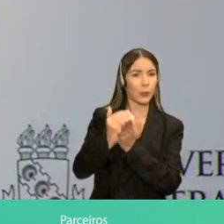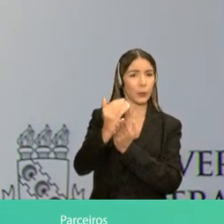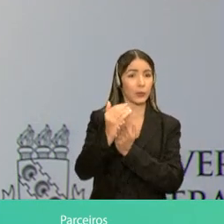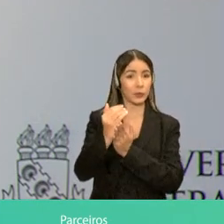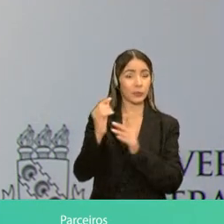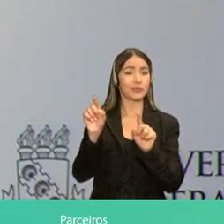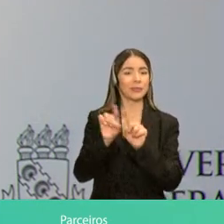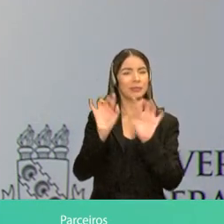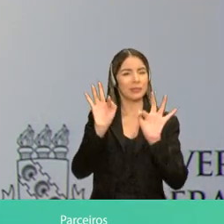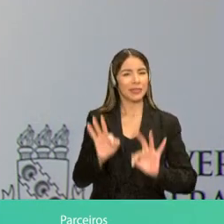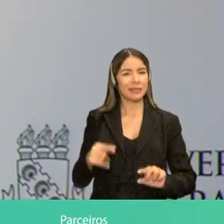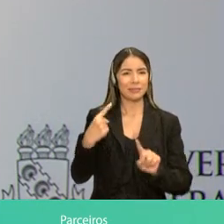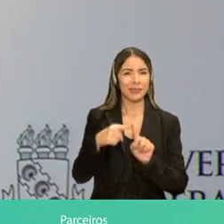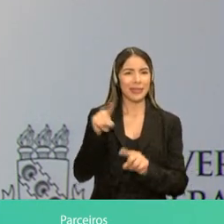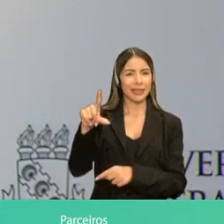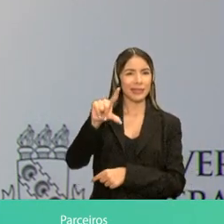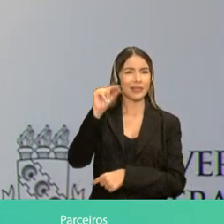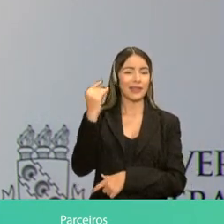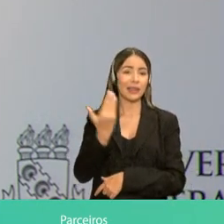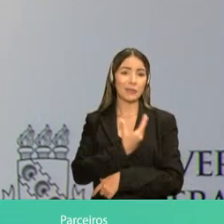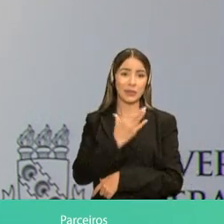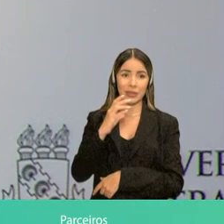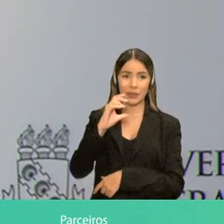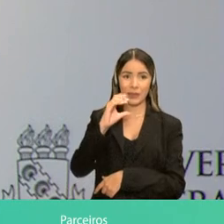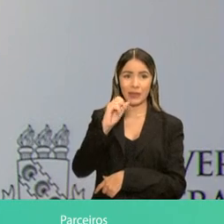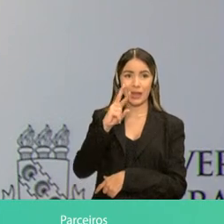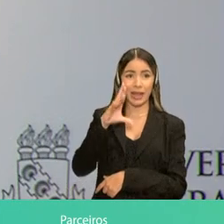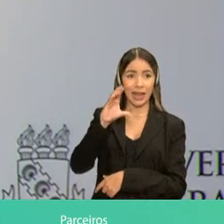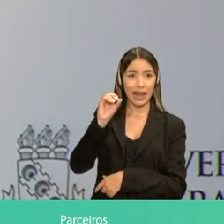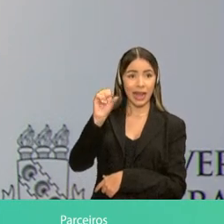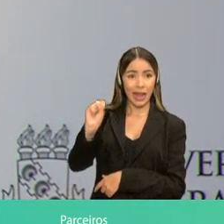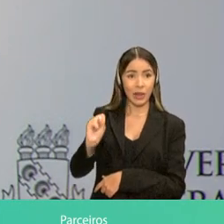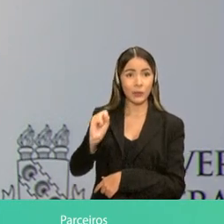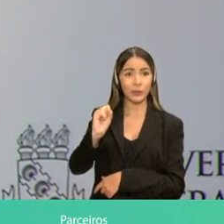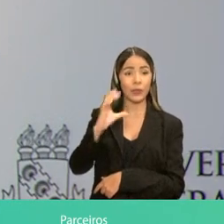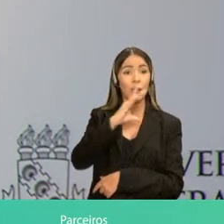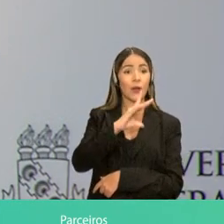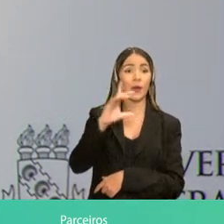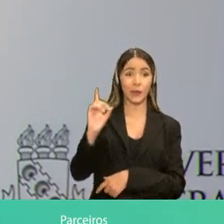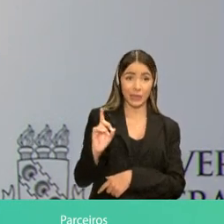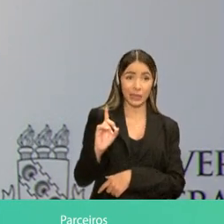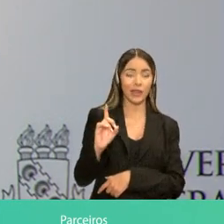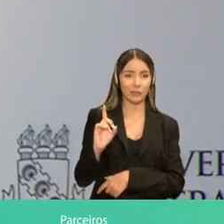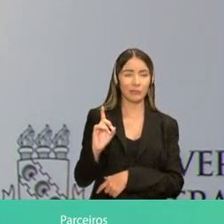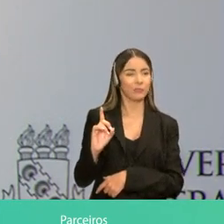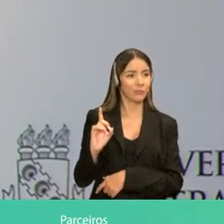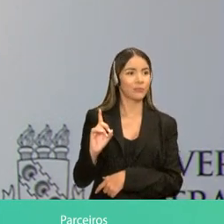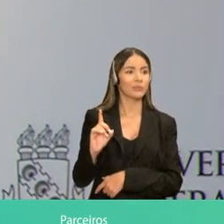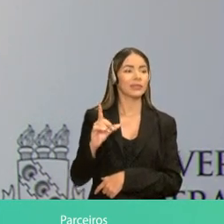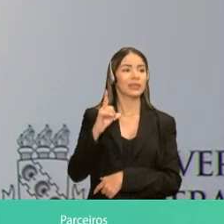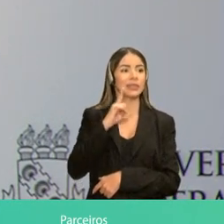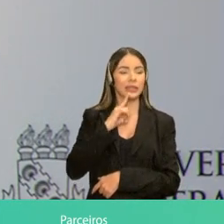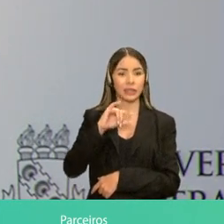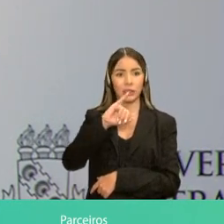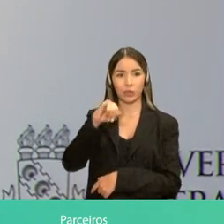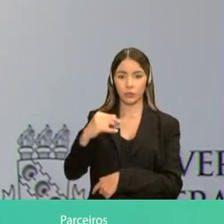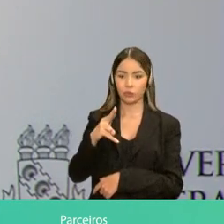initiative and for choosing my friend Carlos Prado as coordinator, and this